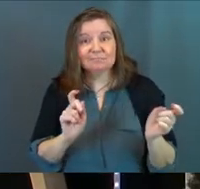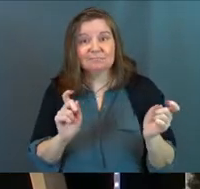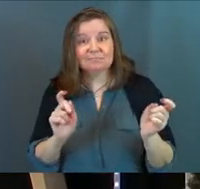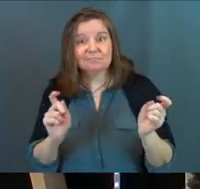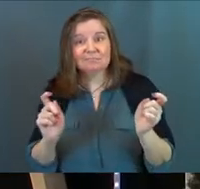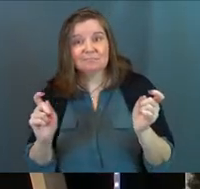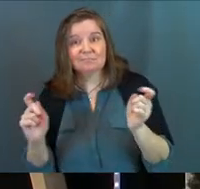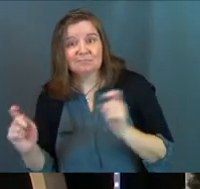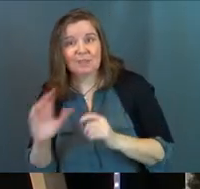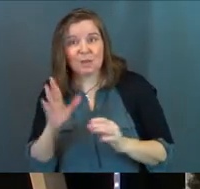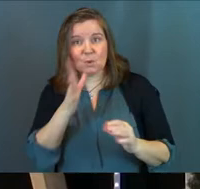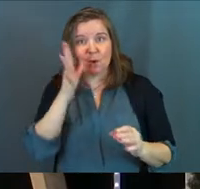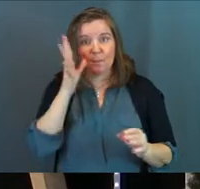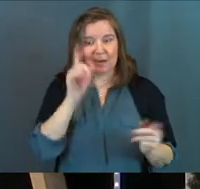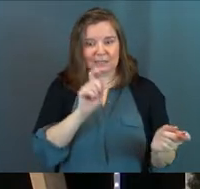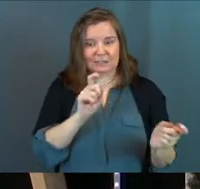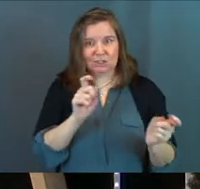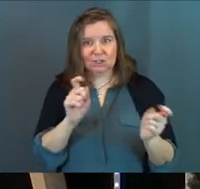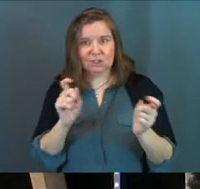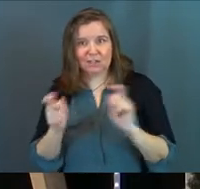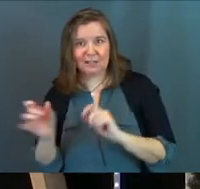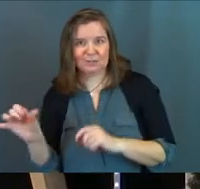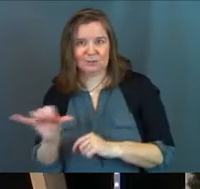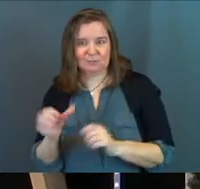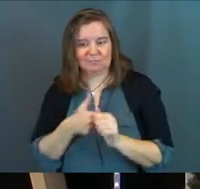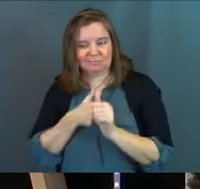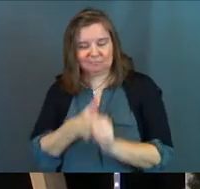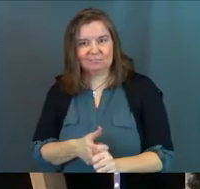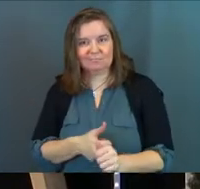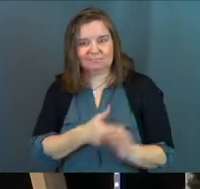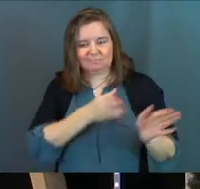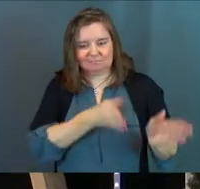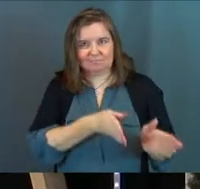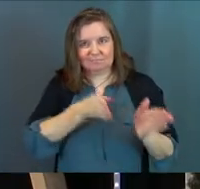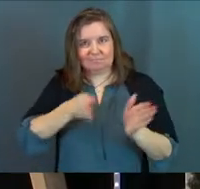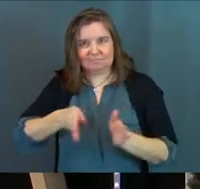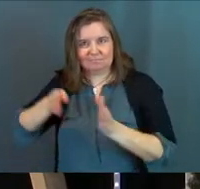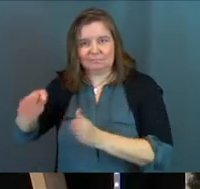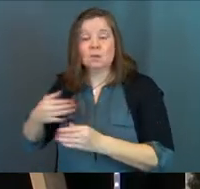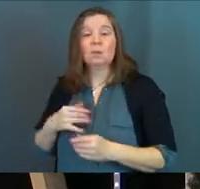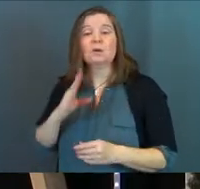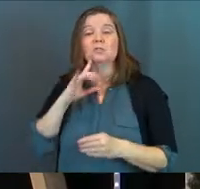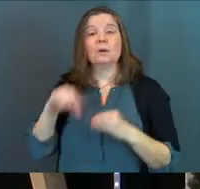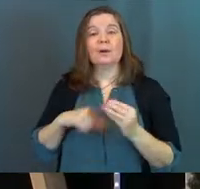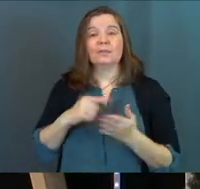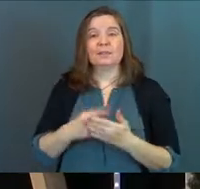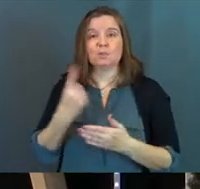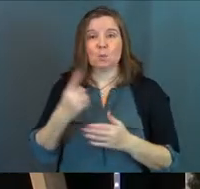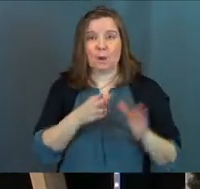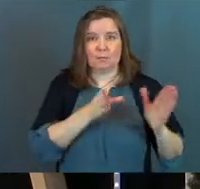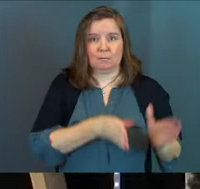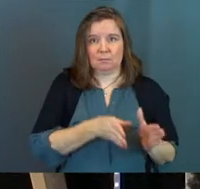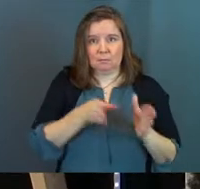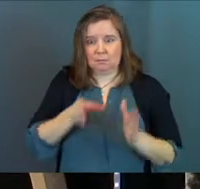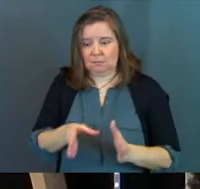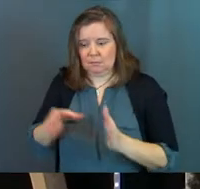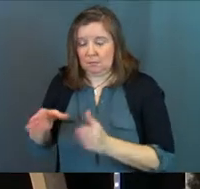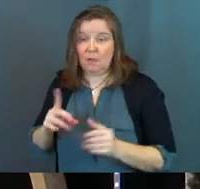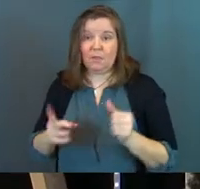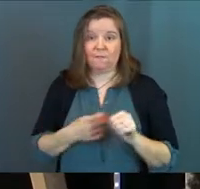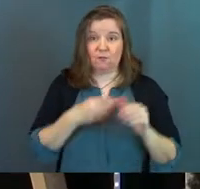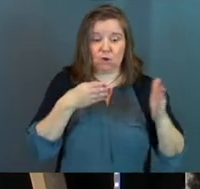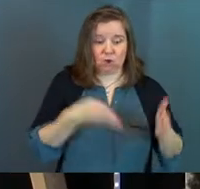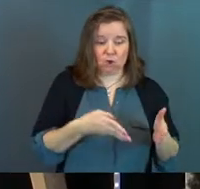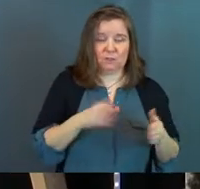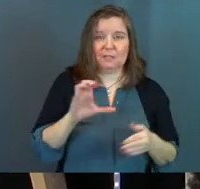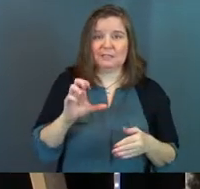they change and your parenting needs to change along with it. So let's talk about this one phase at a time. The very first